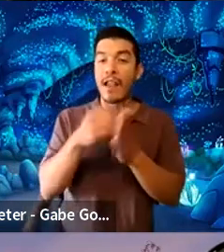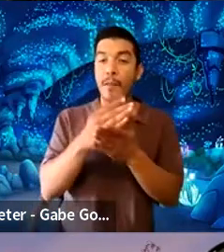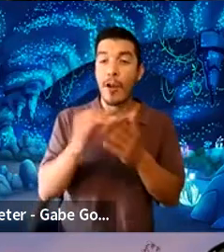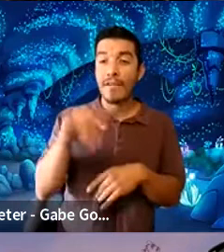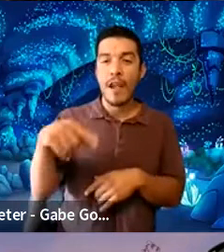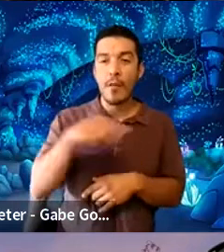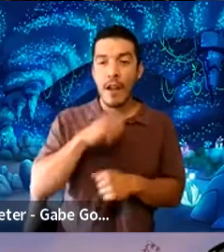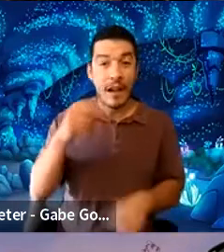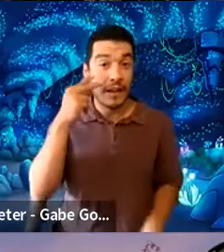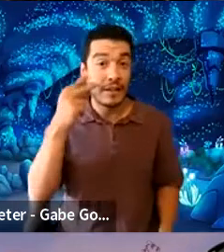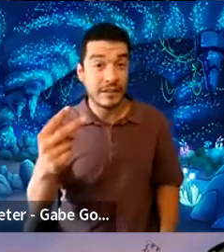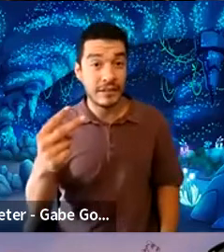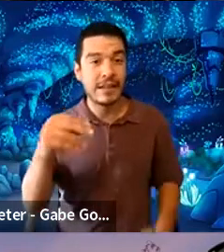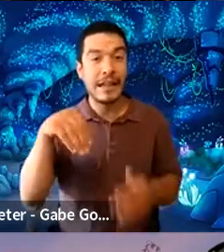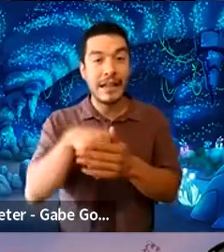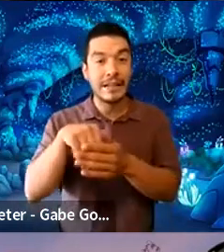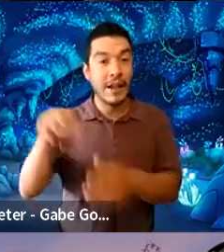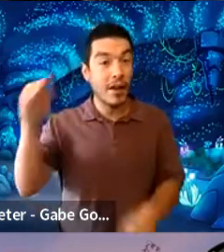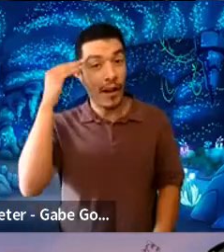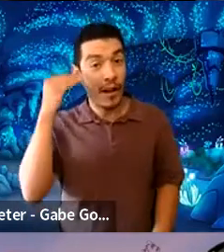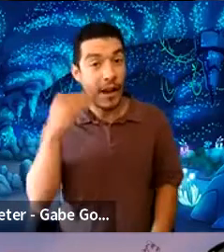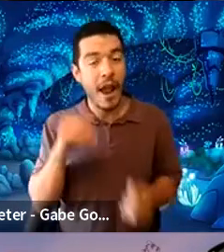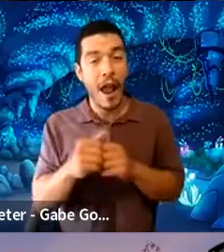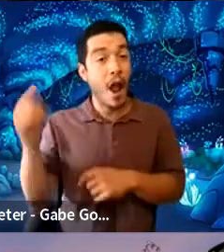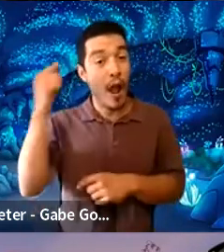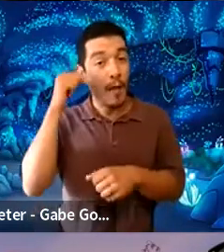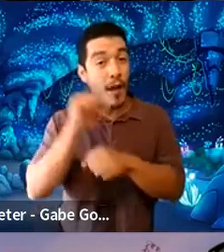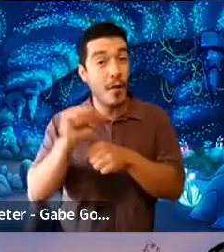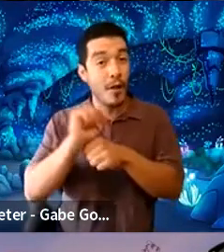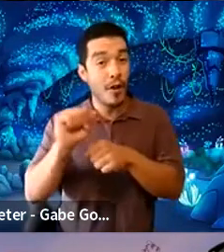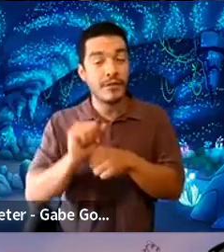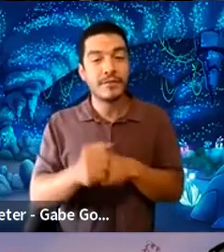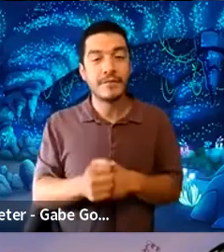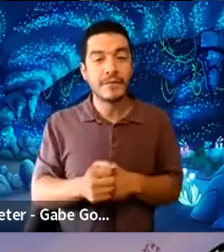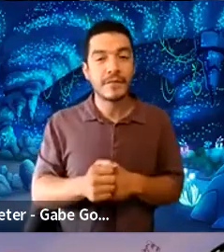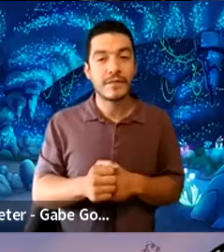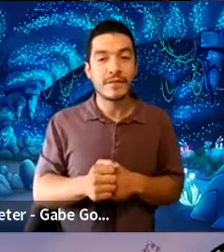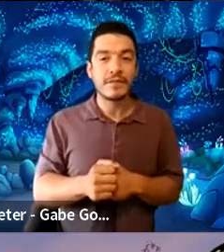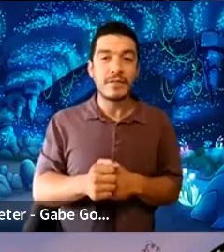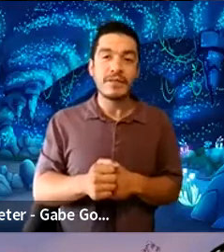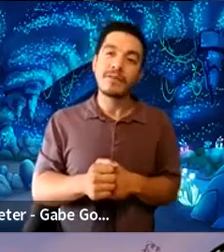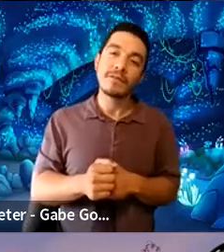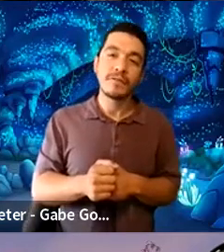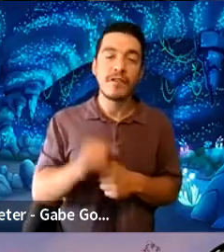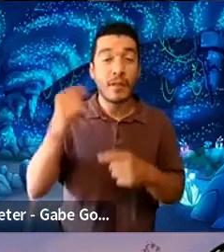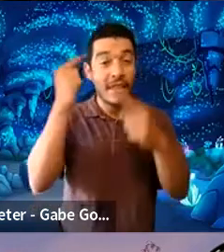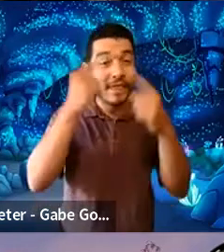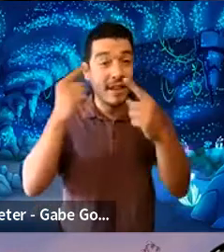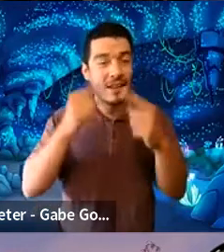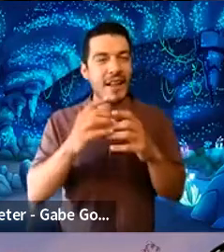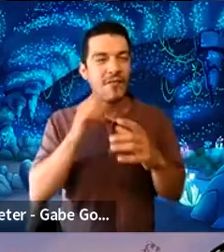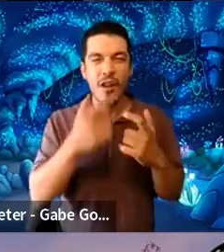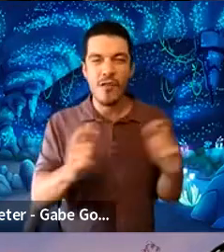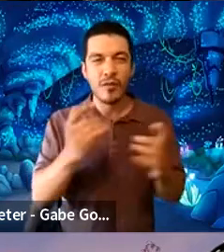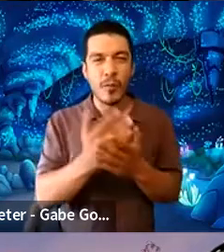see literally inside her head and how her mind works. So the tinkering is a huge part of who